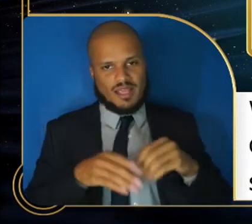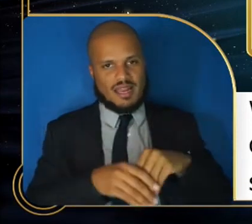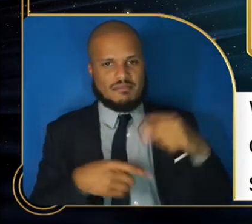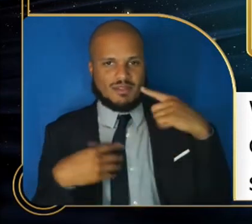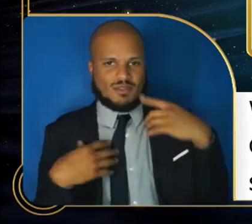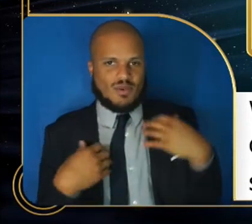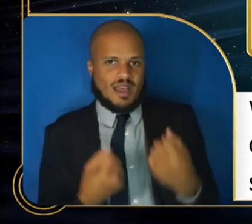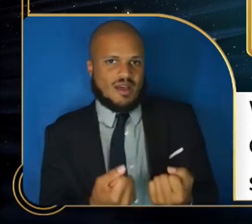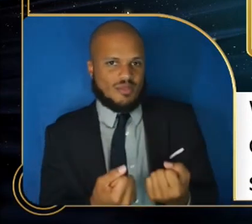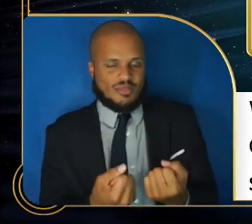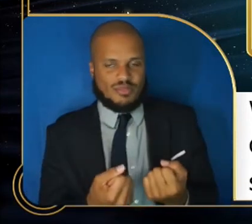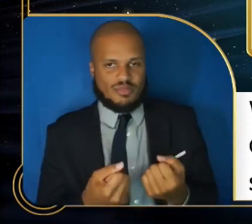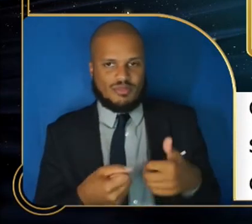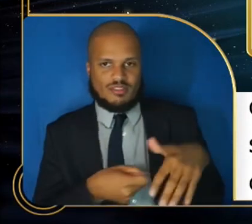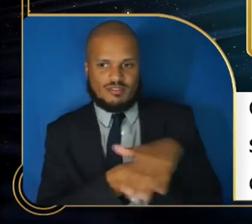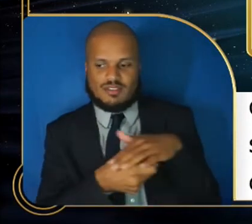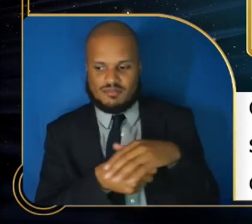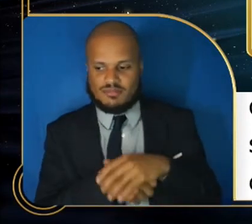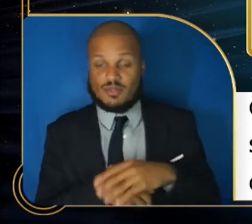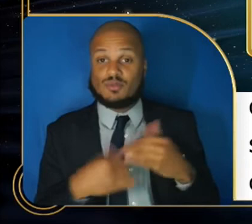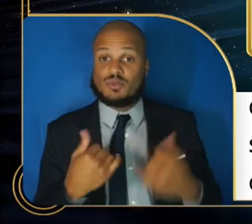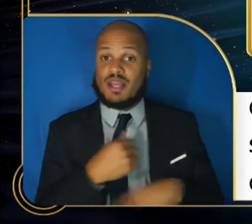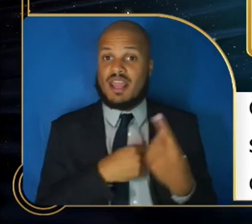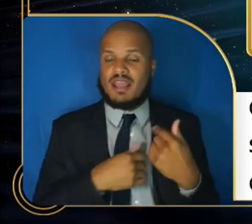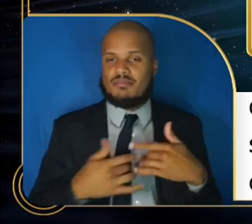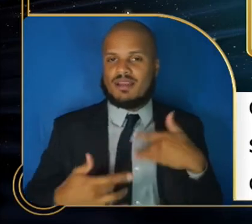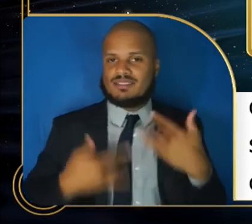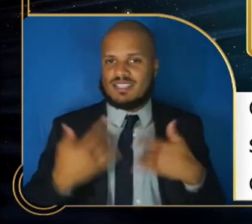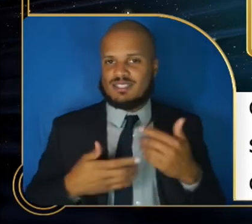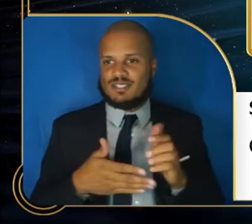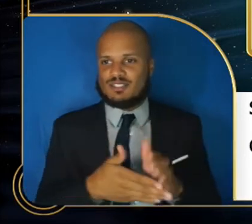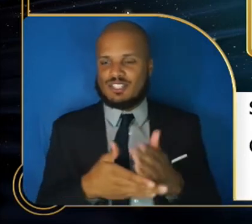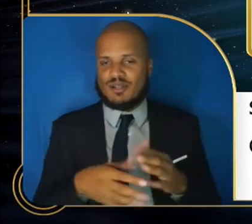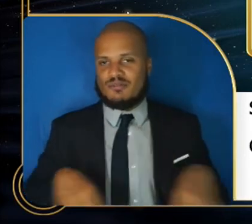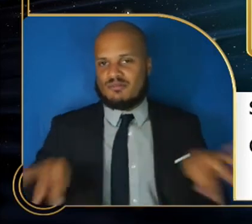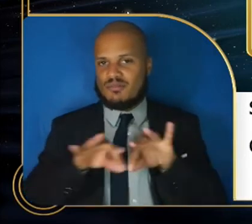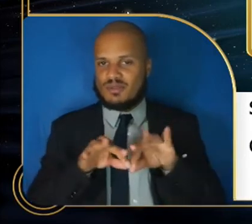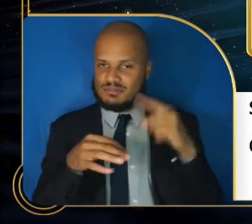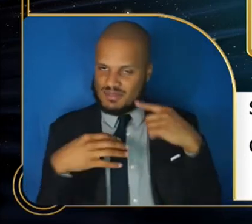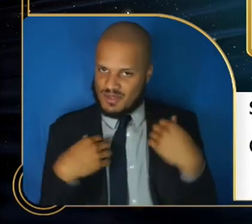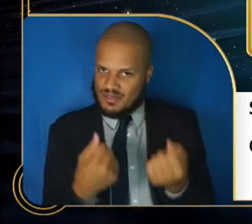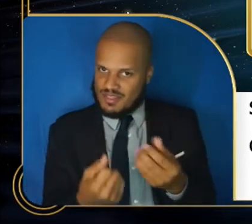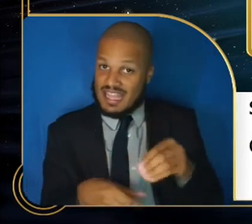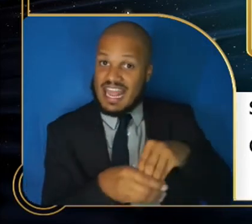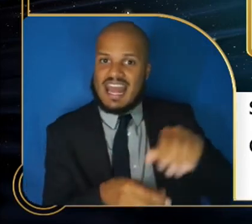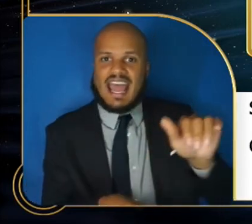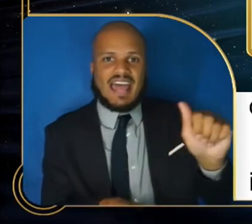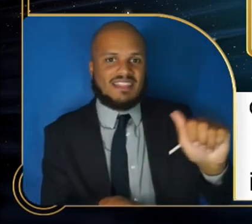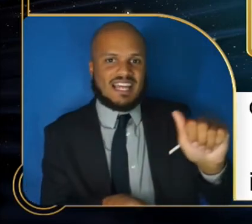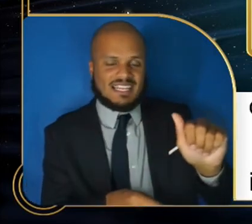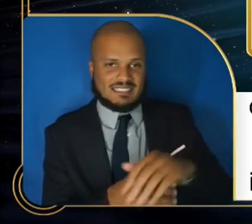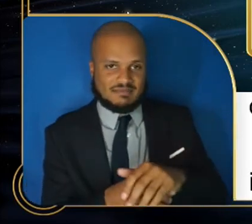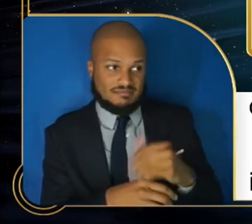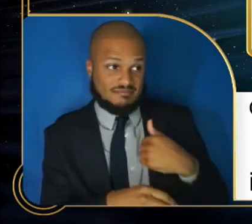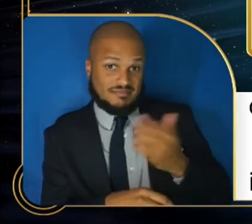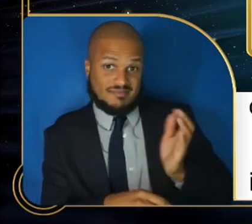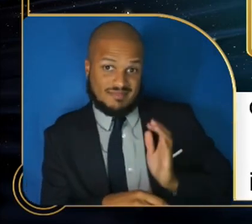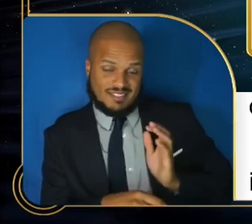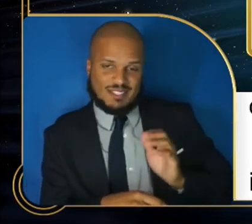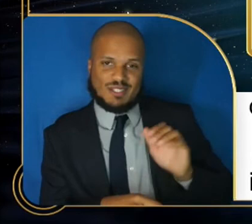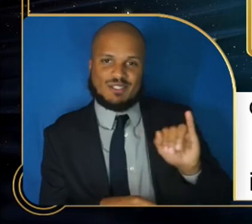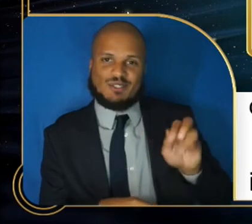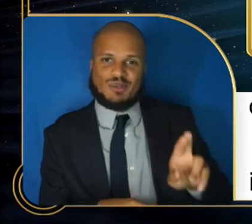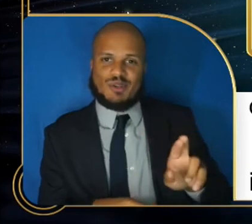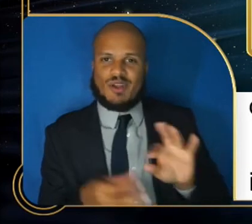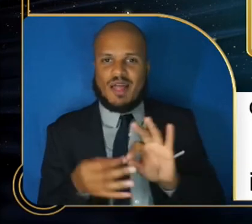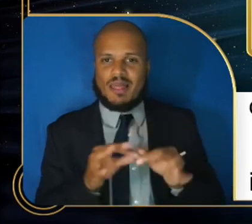intersection. Today, I'm also excited to share the importance of mental health in athletics. As a past national junior Olympian and